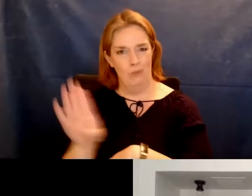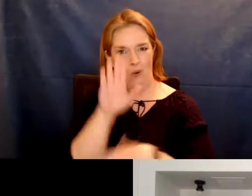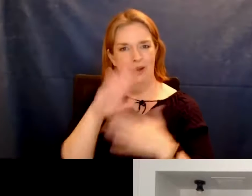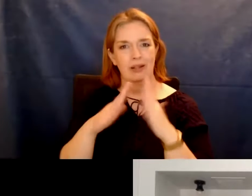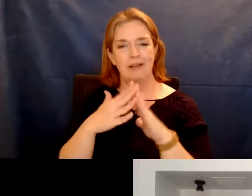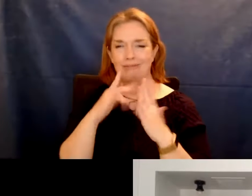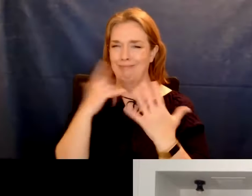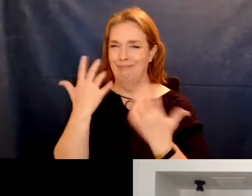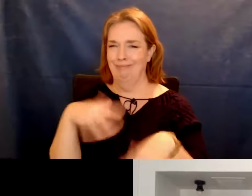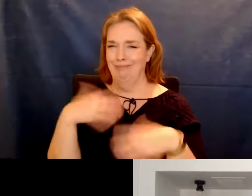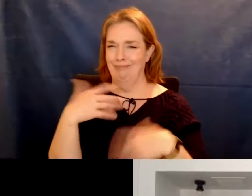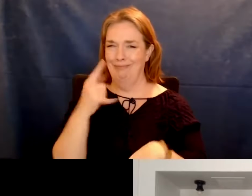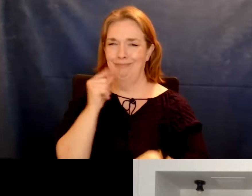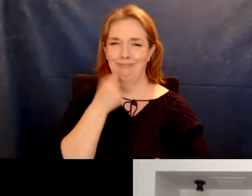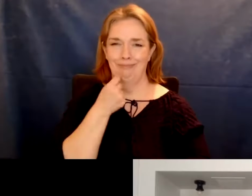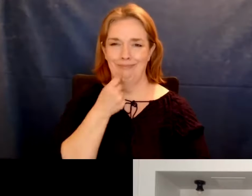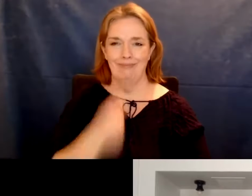I mean, it's